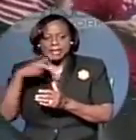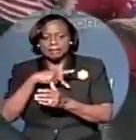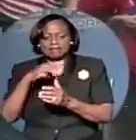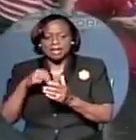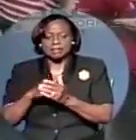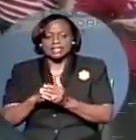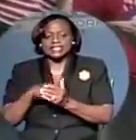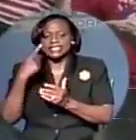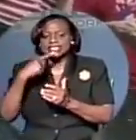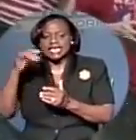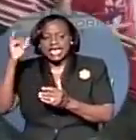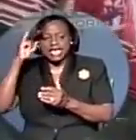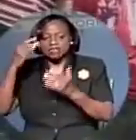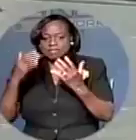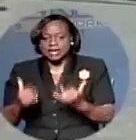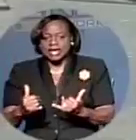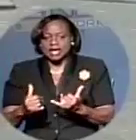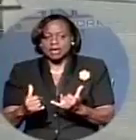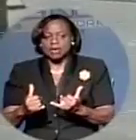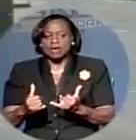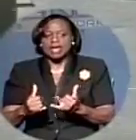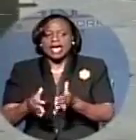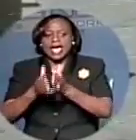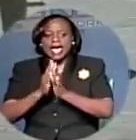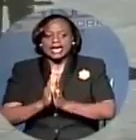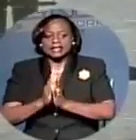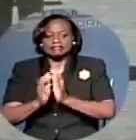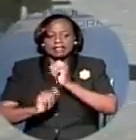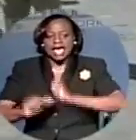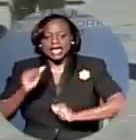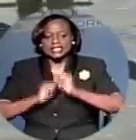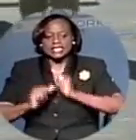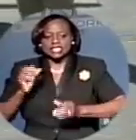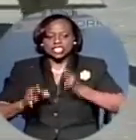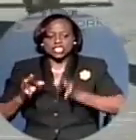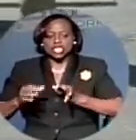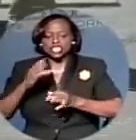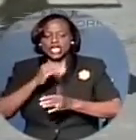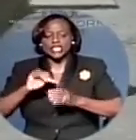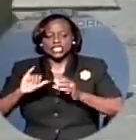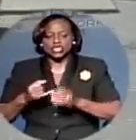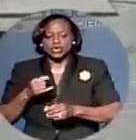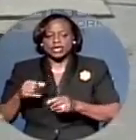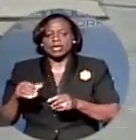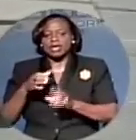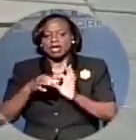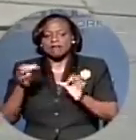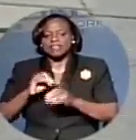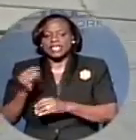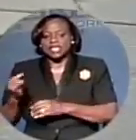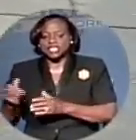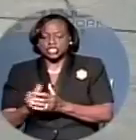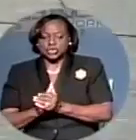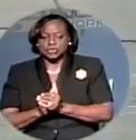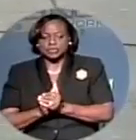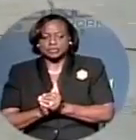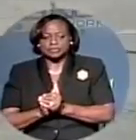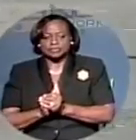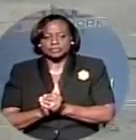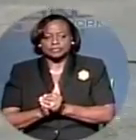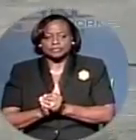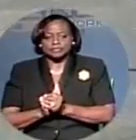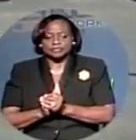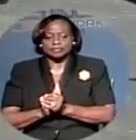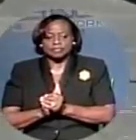Ingraham now attempts to act as judge and jury on an issue in a blatant attempt to influence the decision maker and